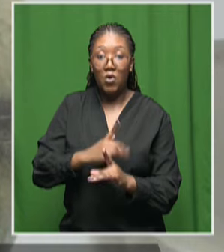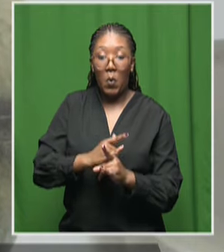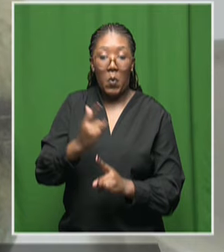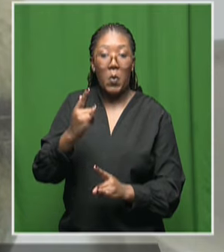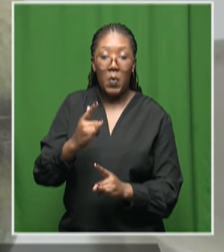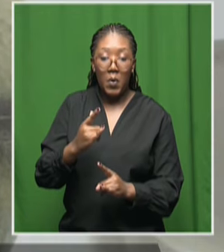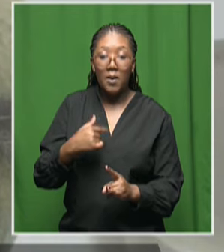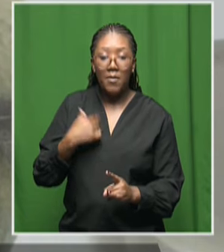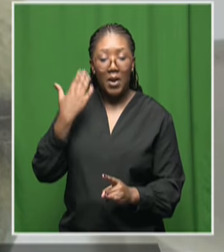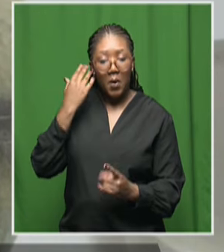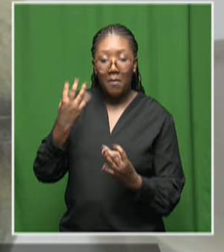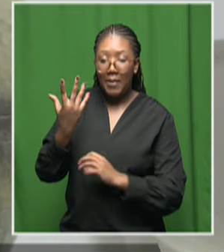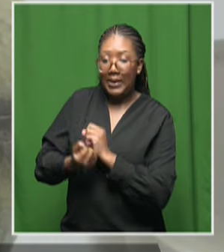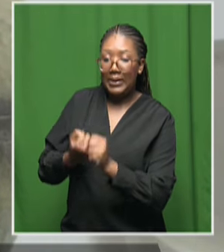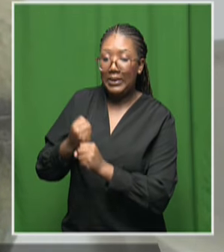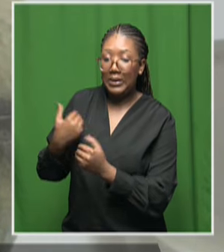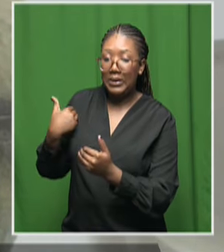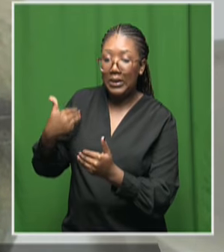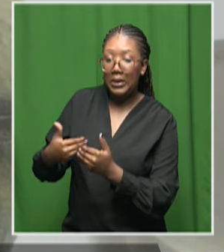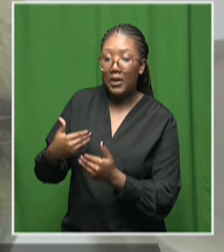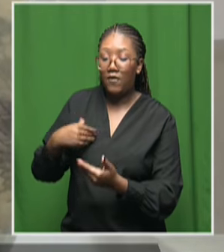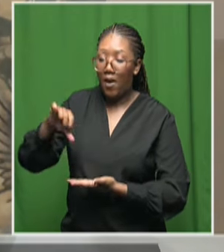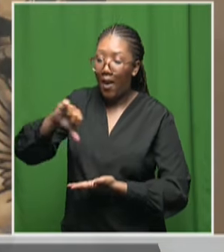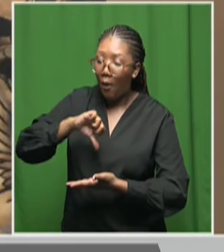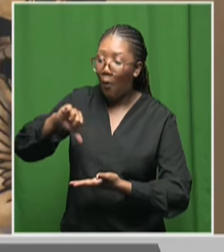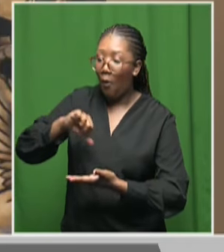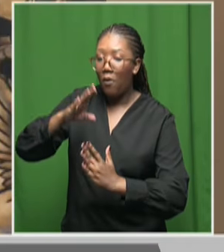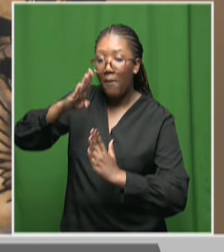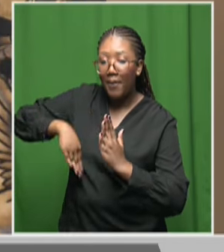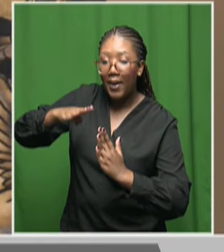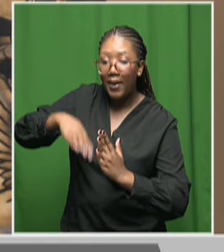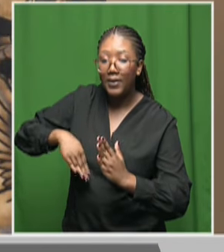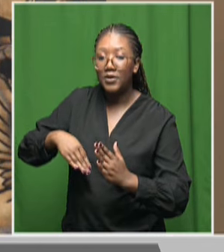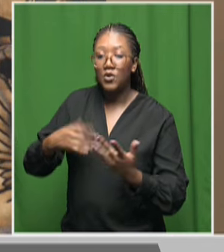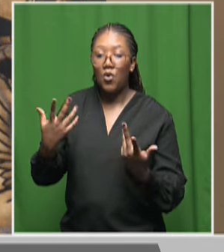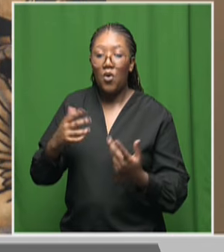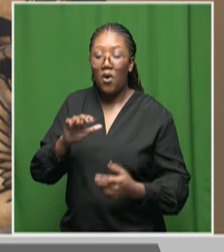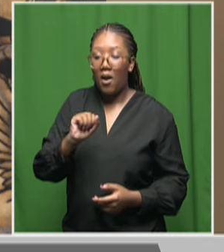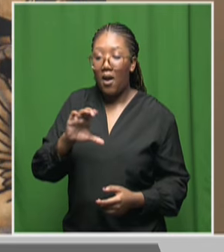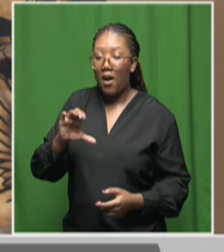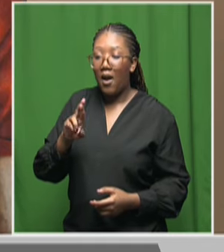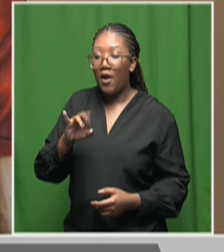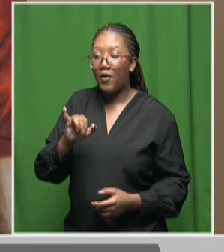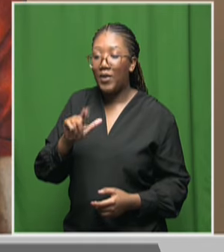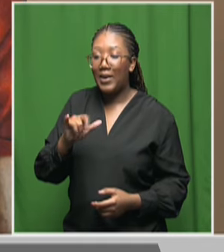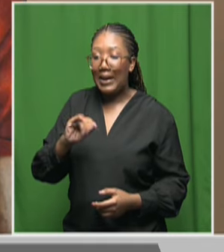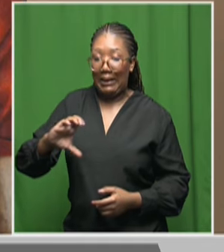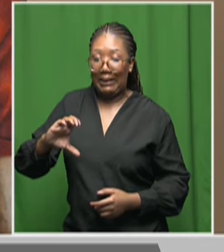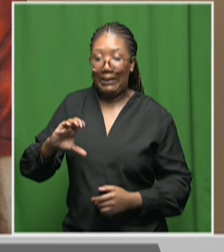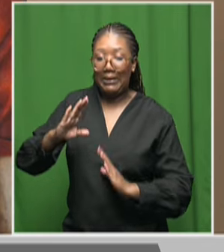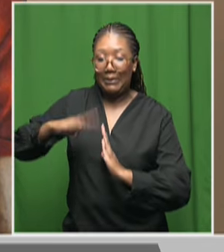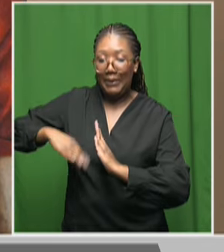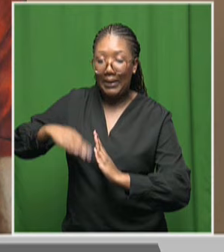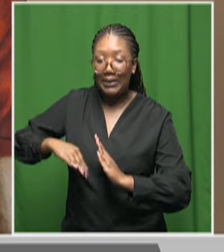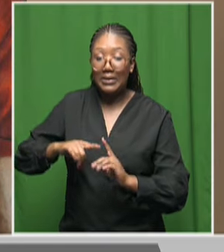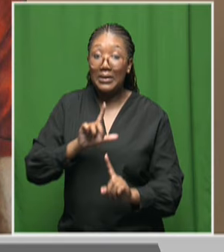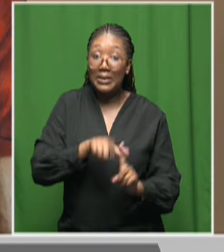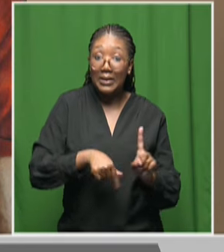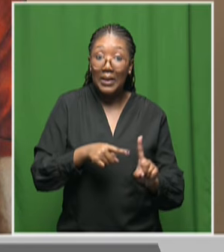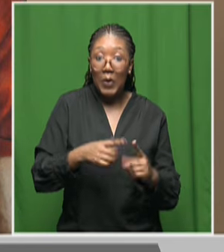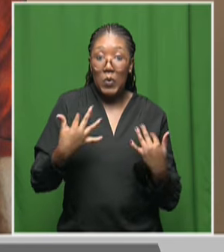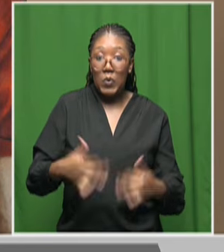past few iterations, it was an oil painting or acrylic painting that was deemed the winner. So it is exciting to have a